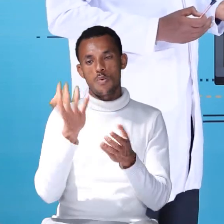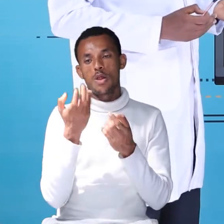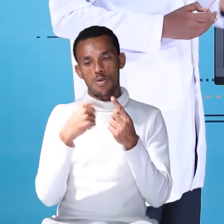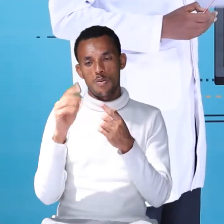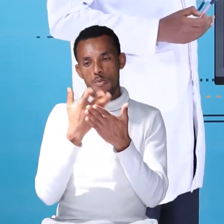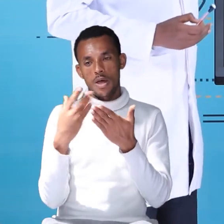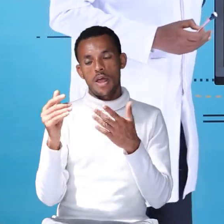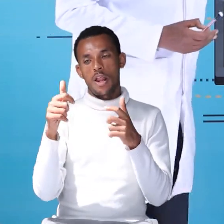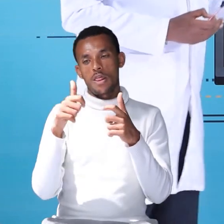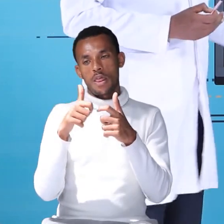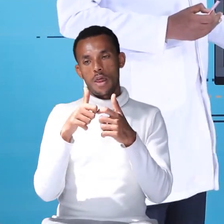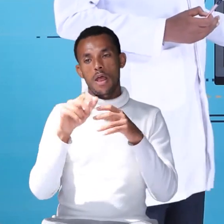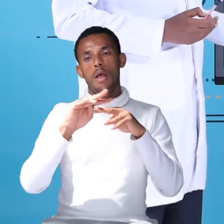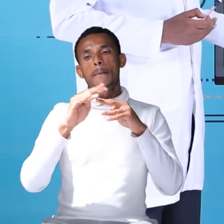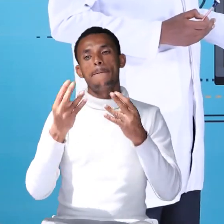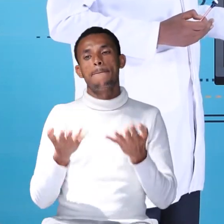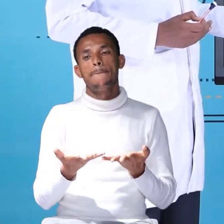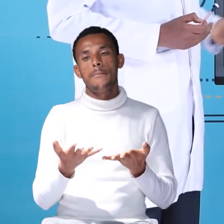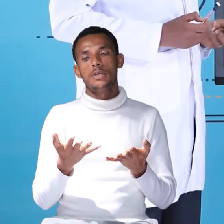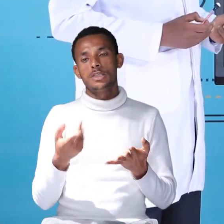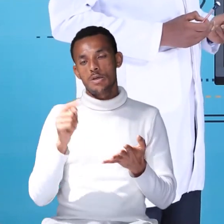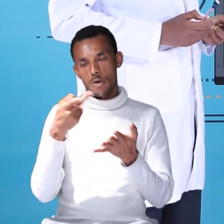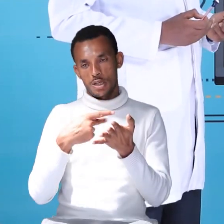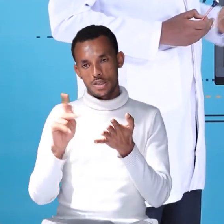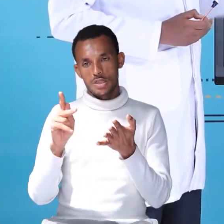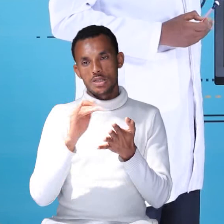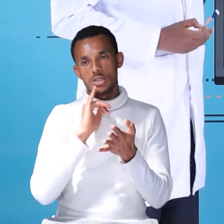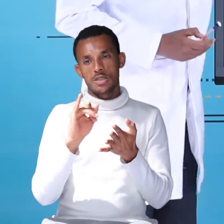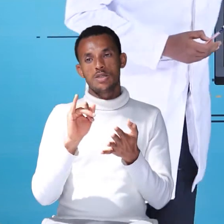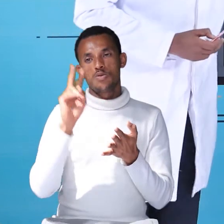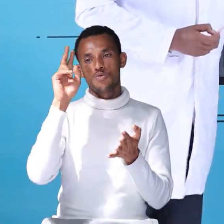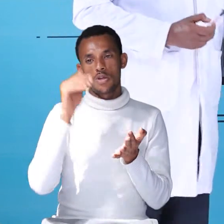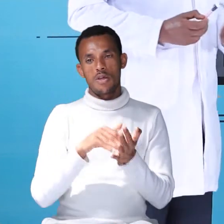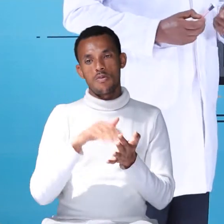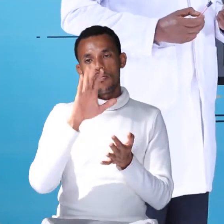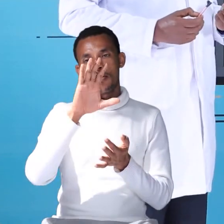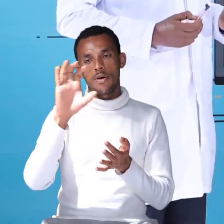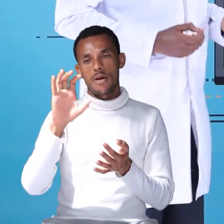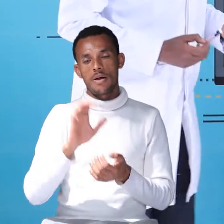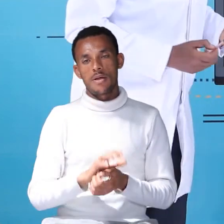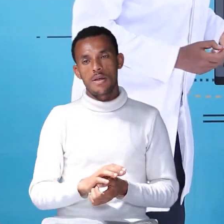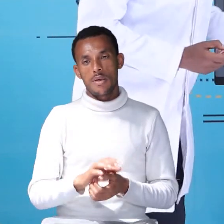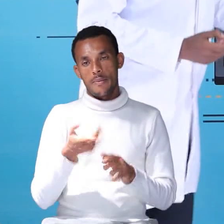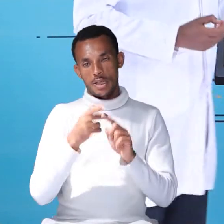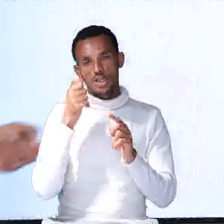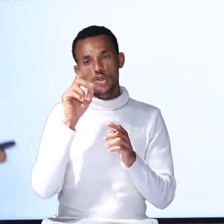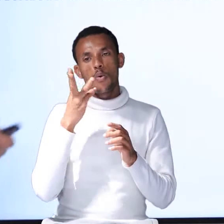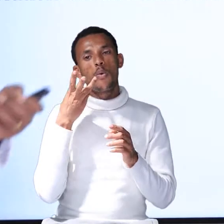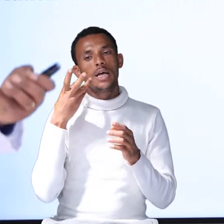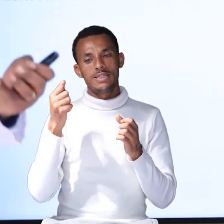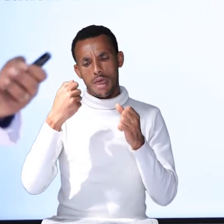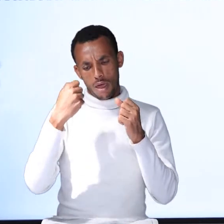first, she wanted to buy the electric stove. The price of the electric stove, it was